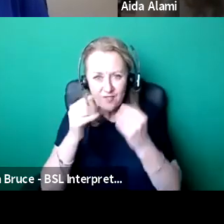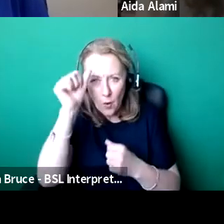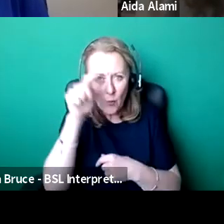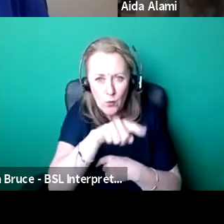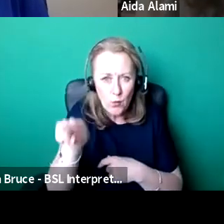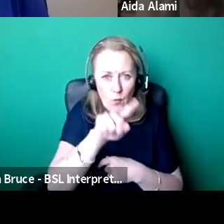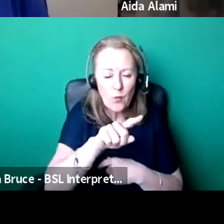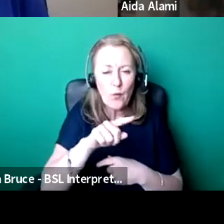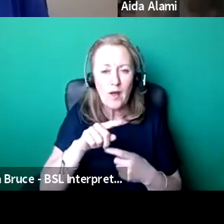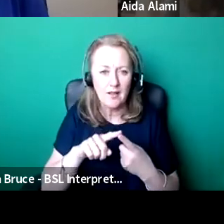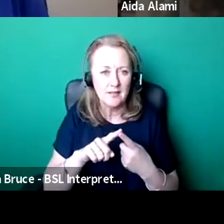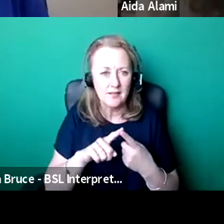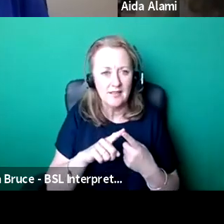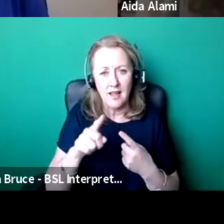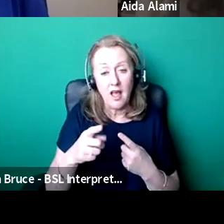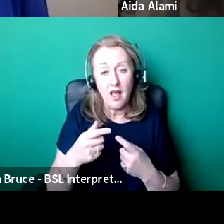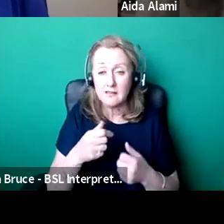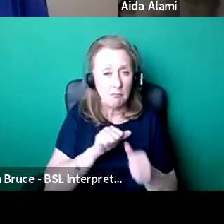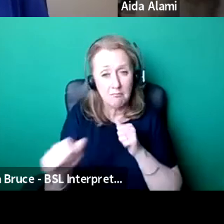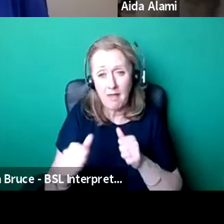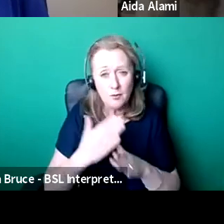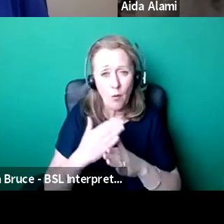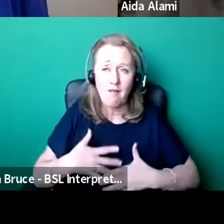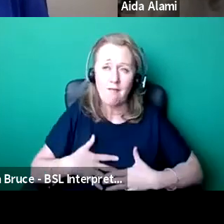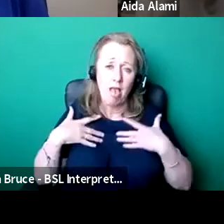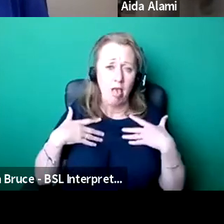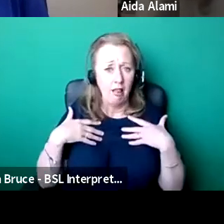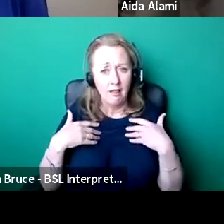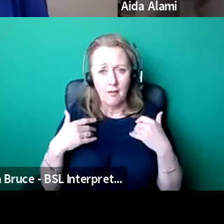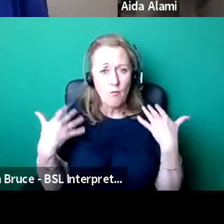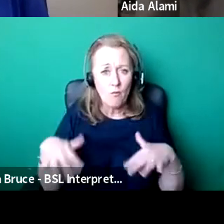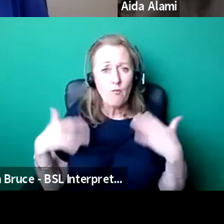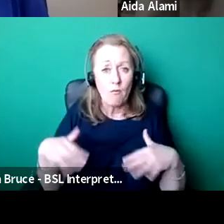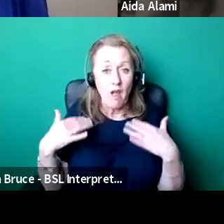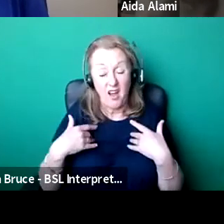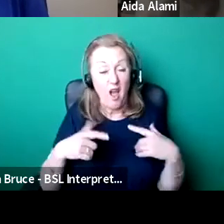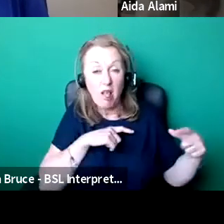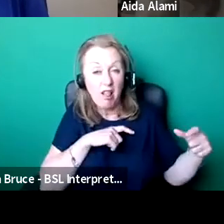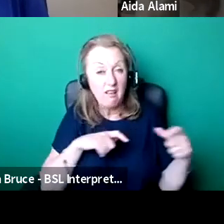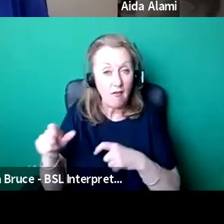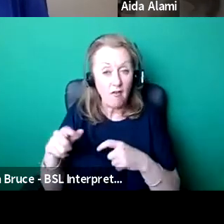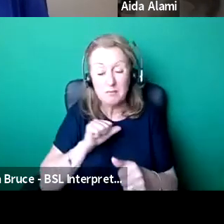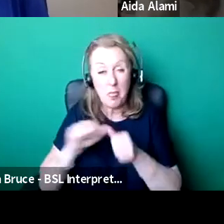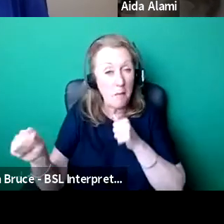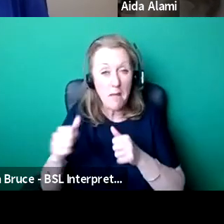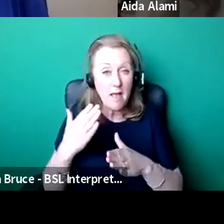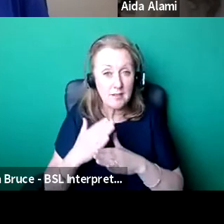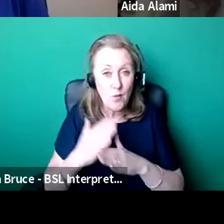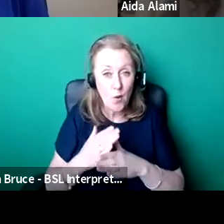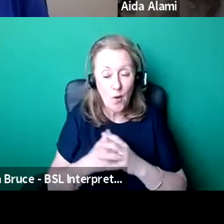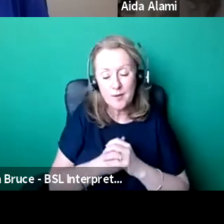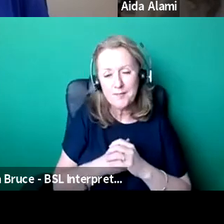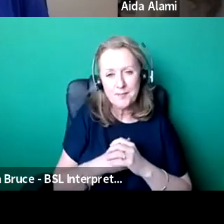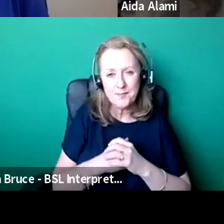say it again, it's the most fulfilling work that I've ever done. And I will continue to do it, absolutely. So there's a